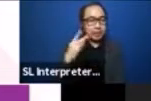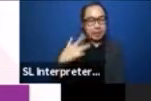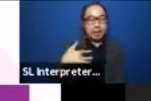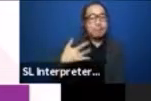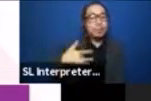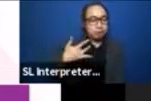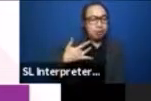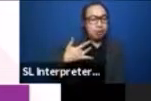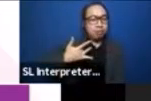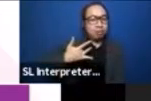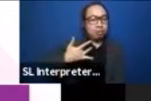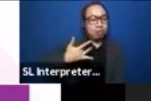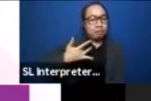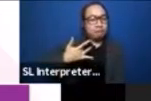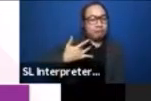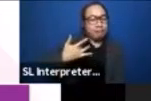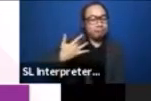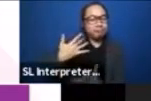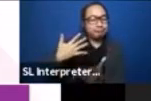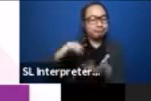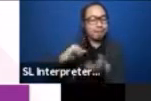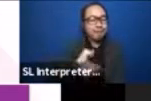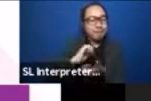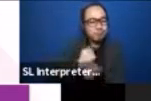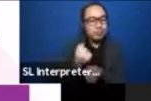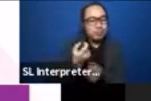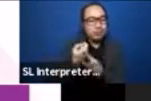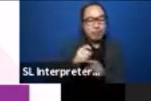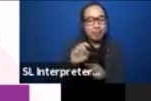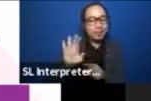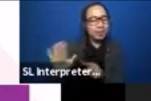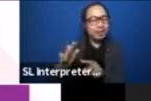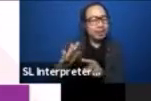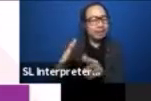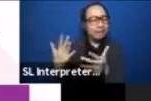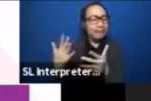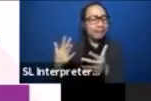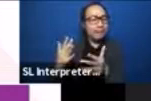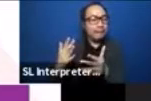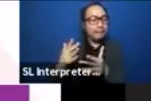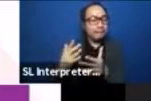the intimate partner. And the others